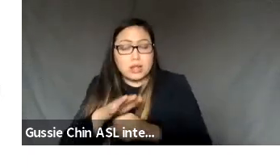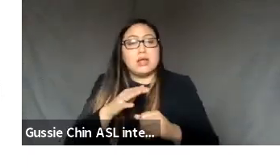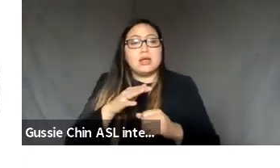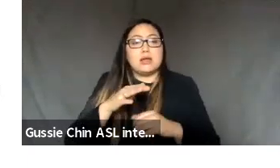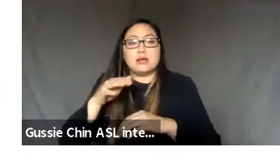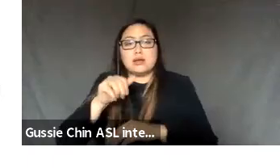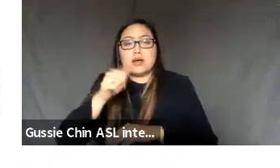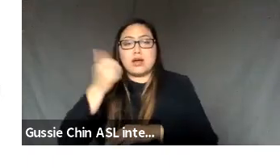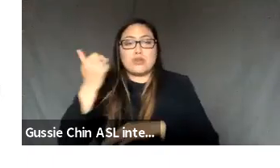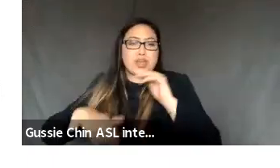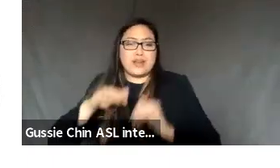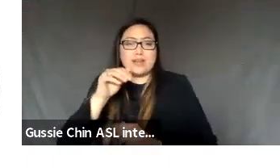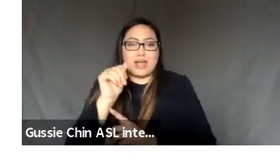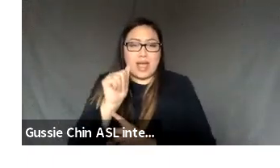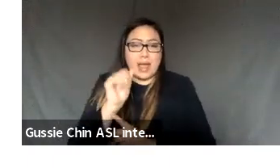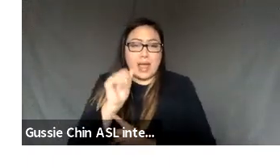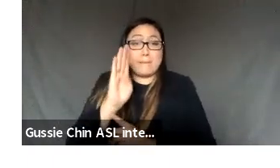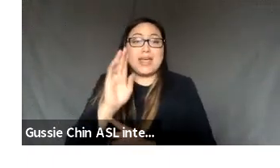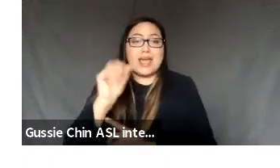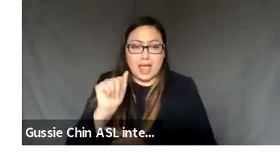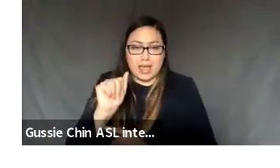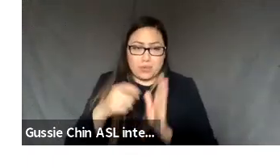Okay, so let's move on to the next slide, slide number 55.